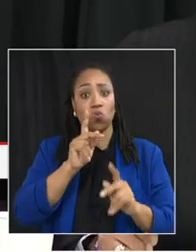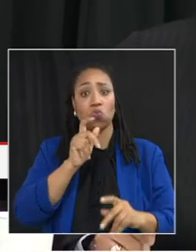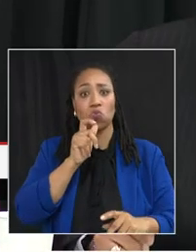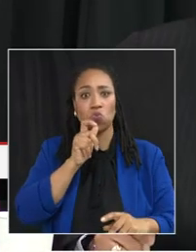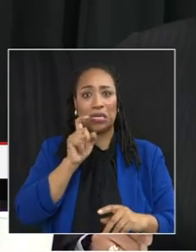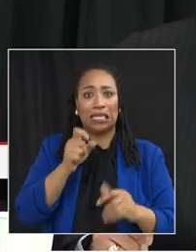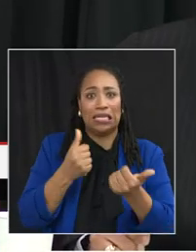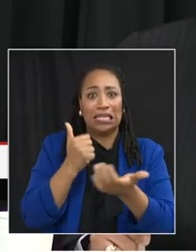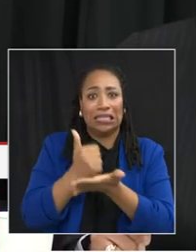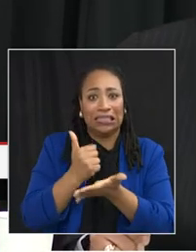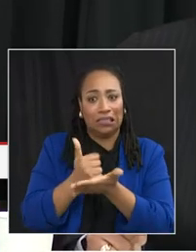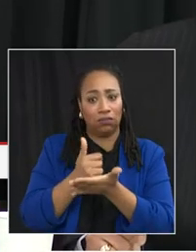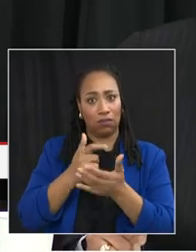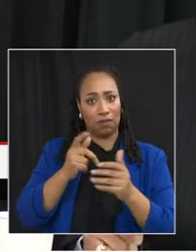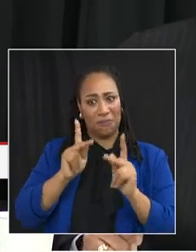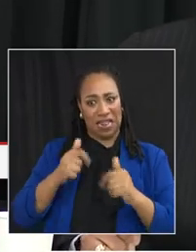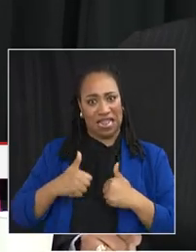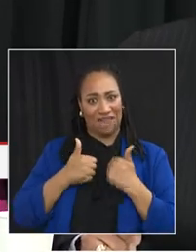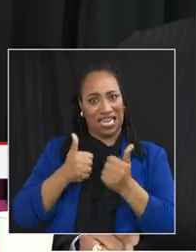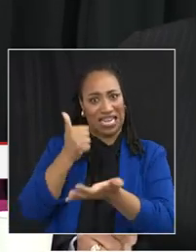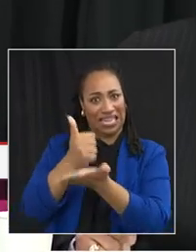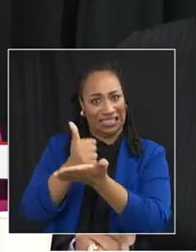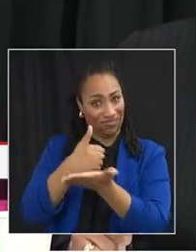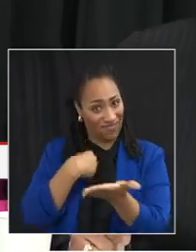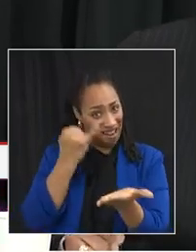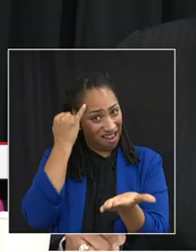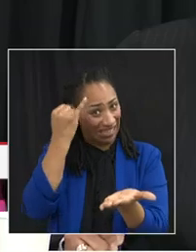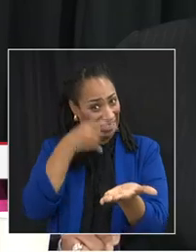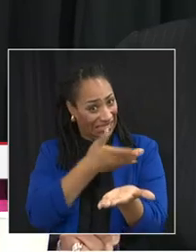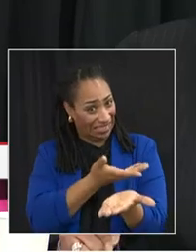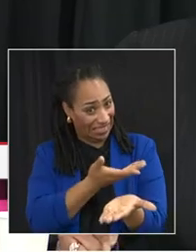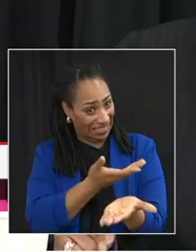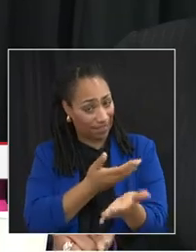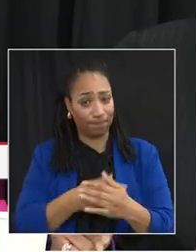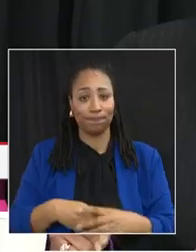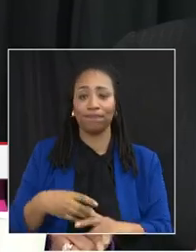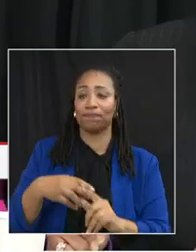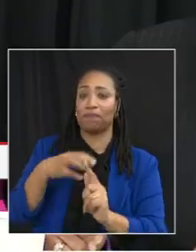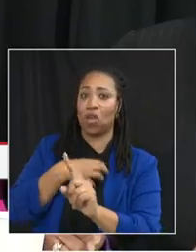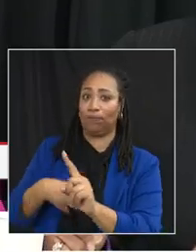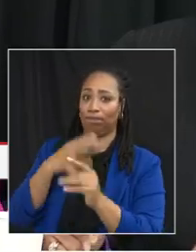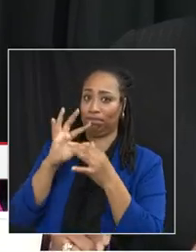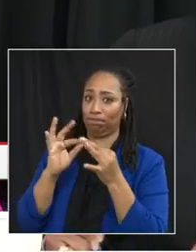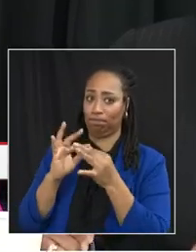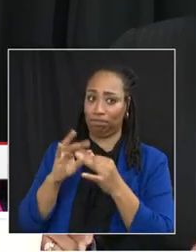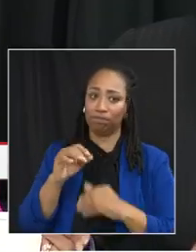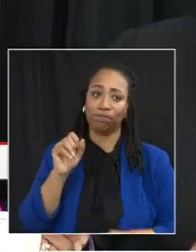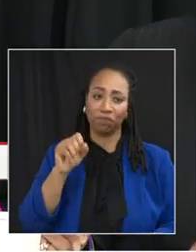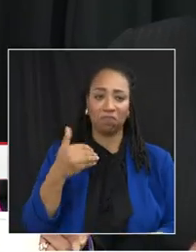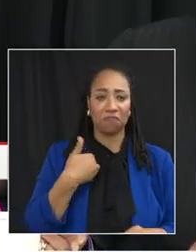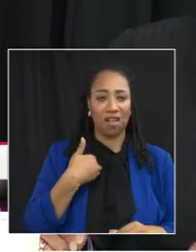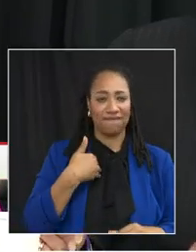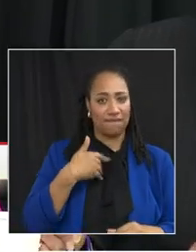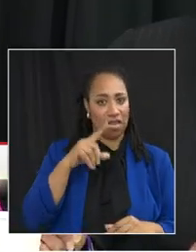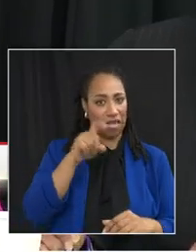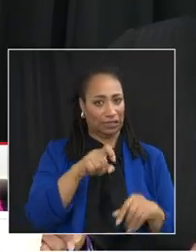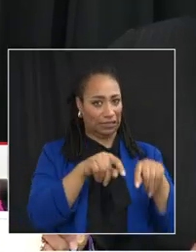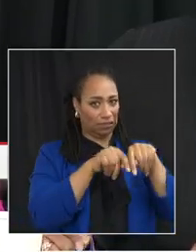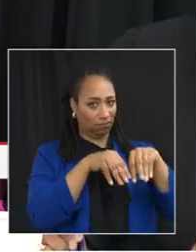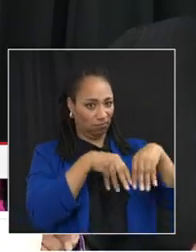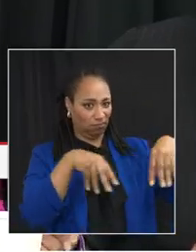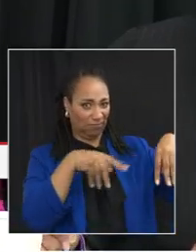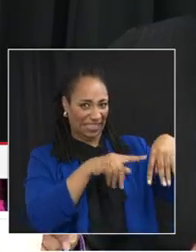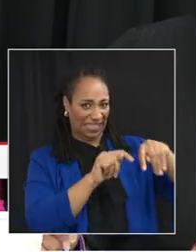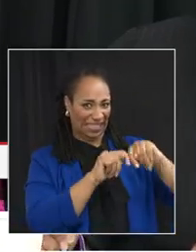support senior assisted living facilities. I actually asked my team to focus our